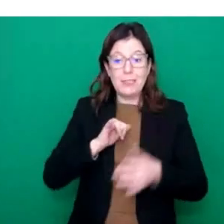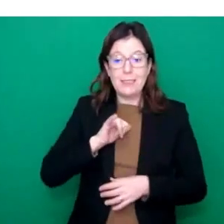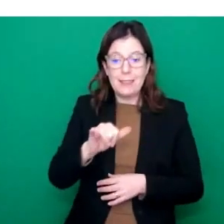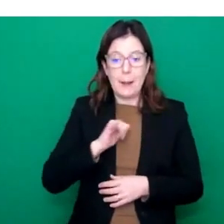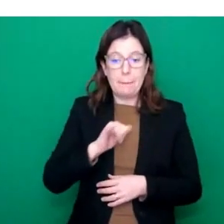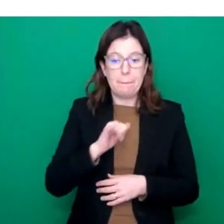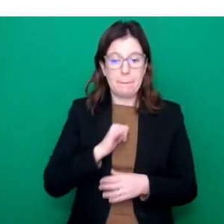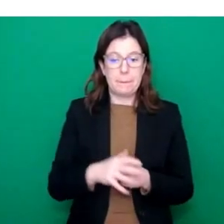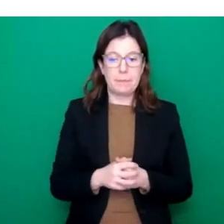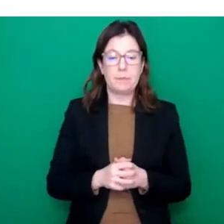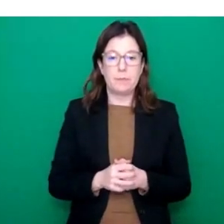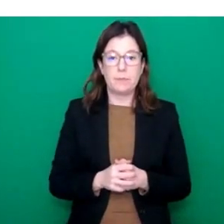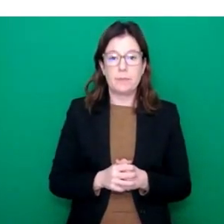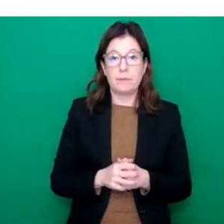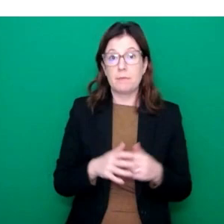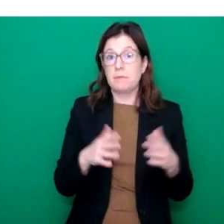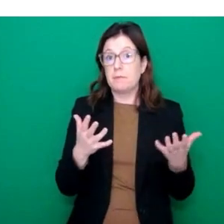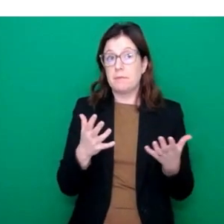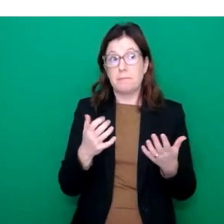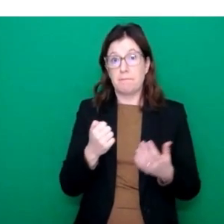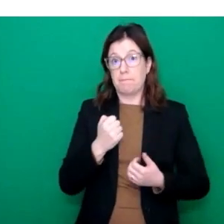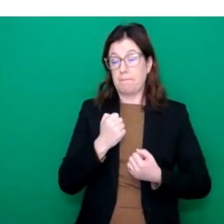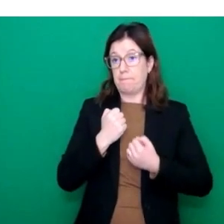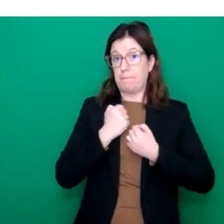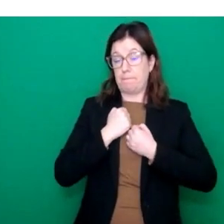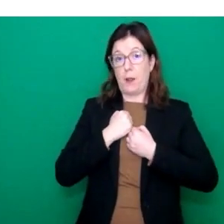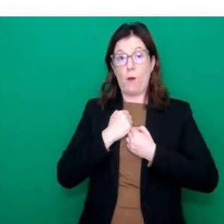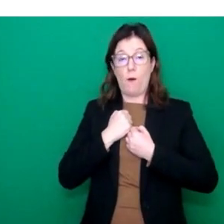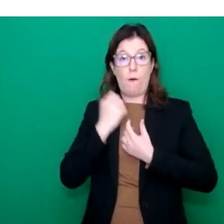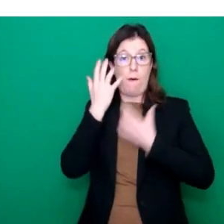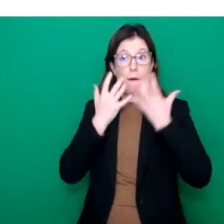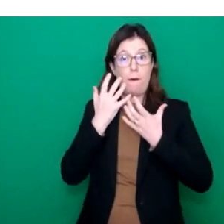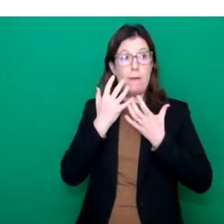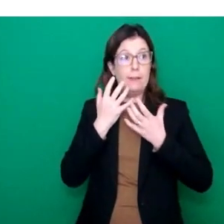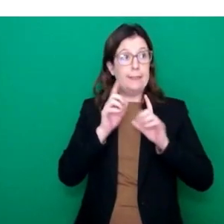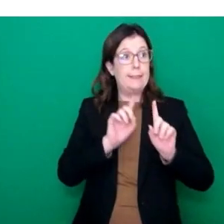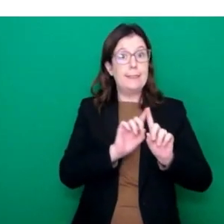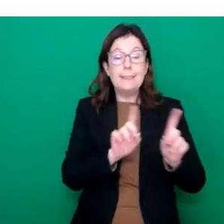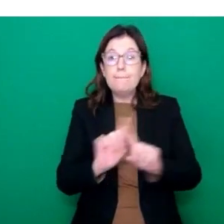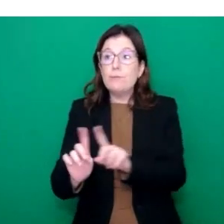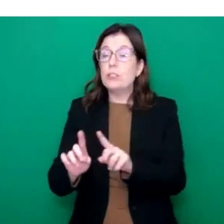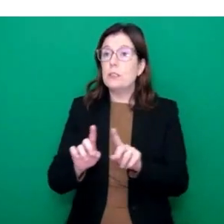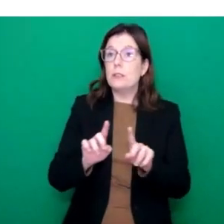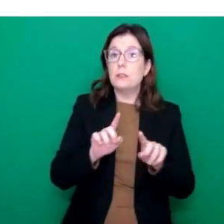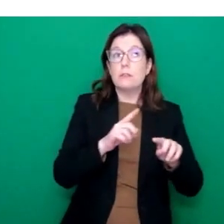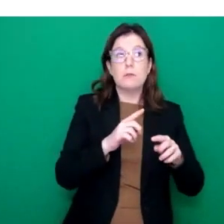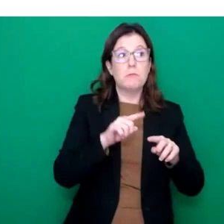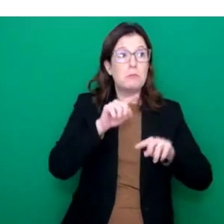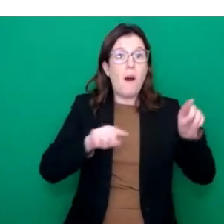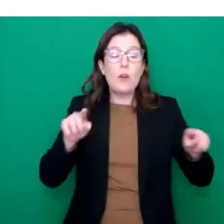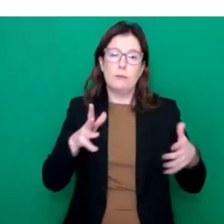some reflections. And I suppose our position is that these issues of difference and diversity are for all of us to reflect on and to engage